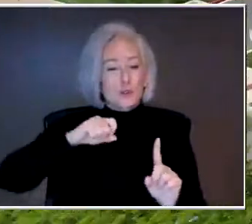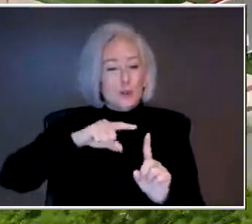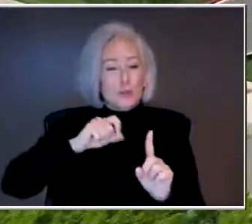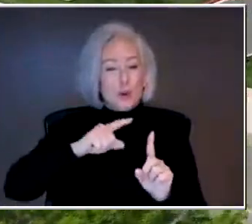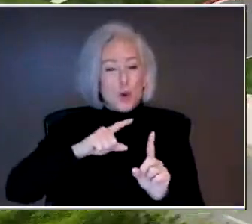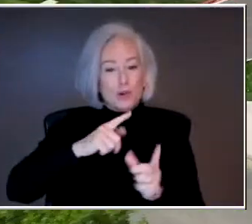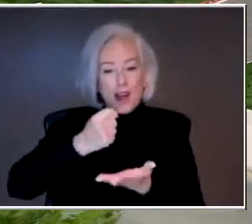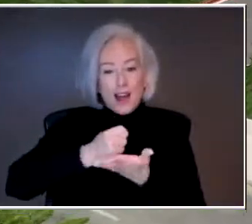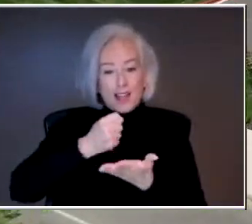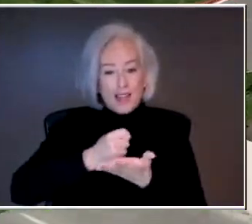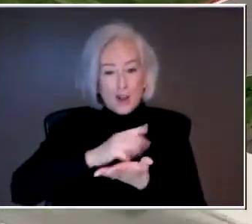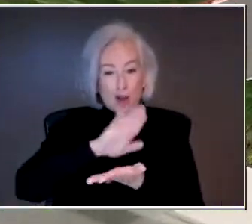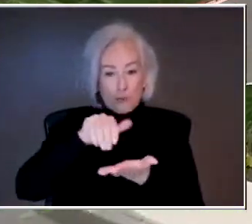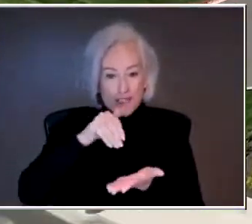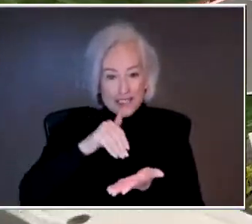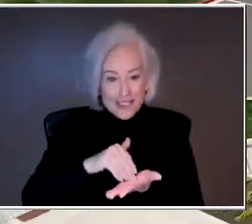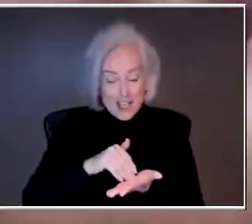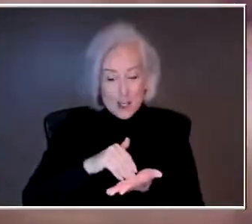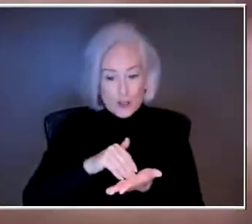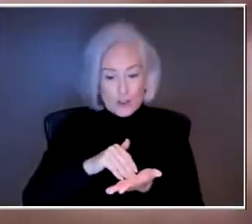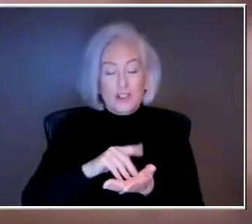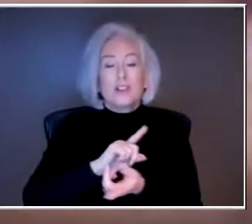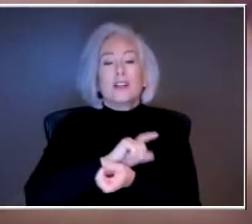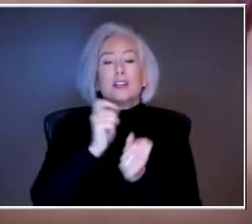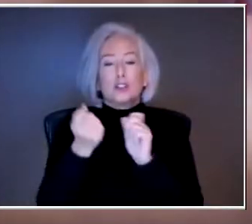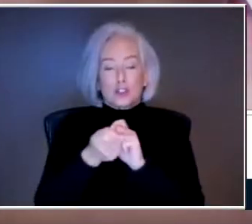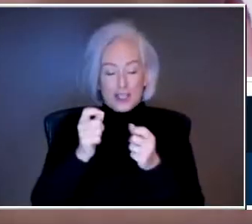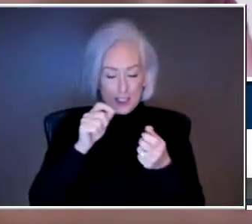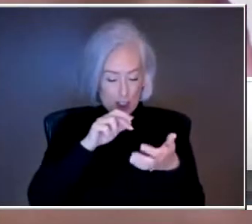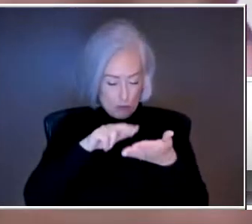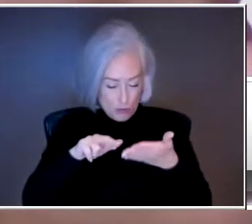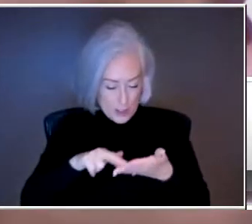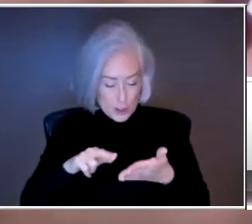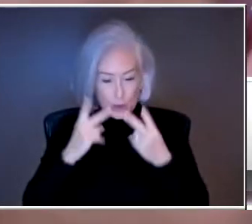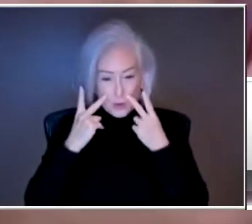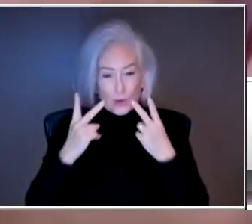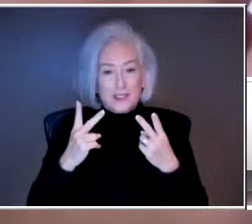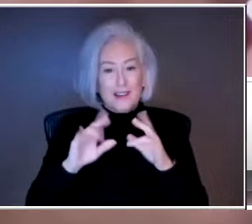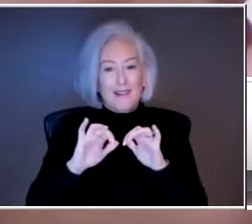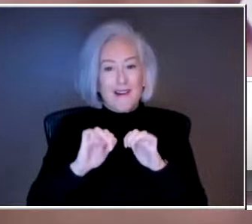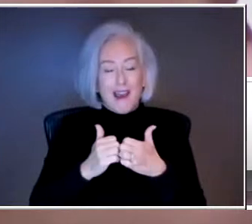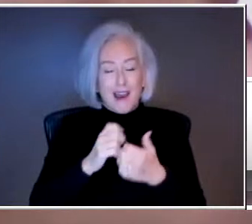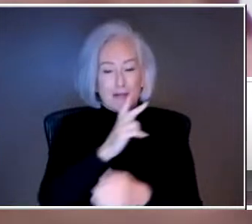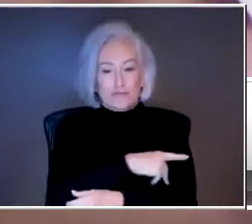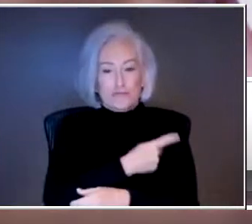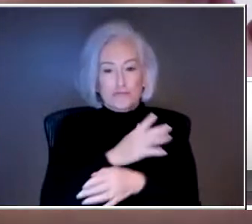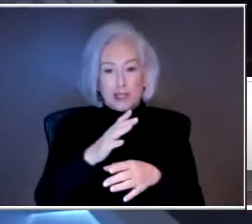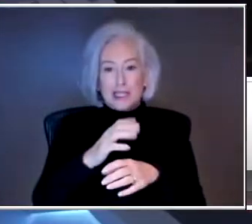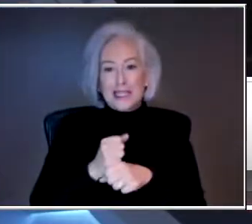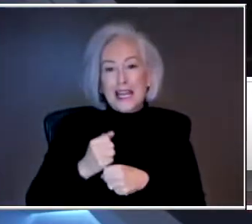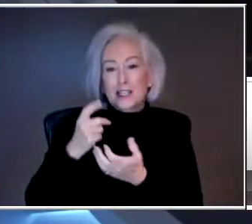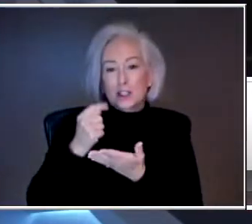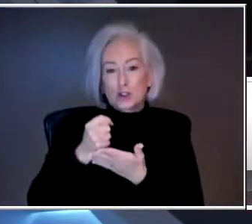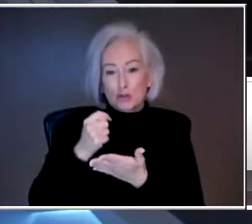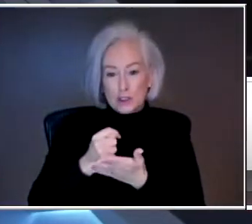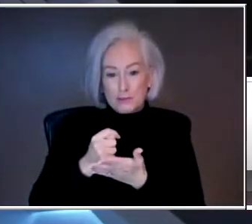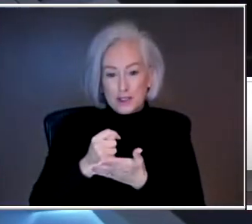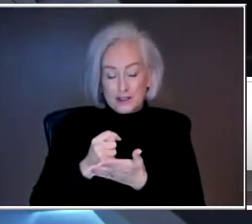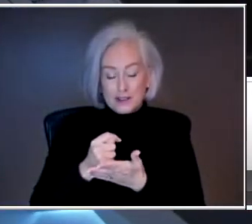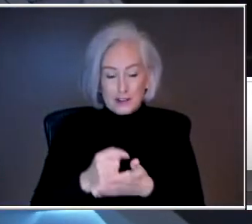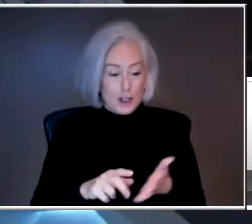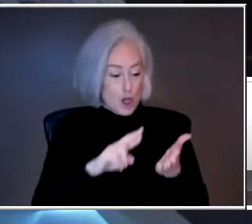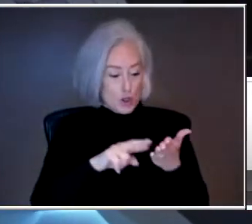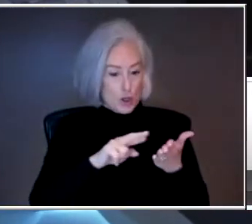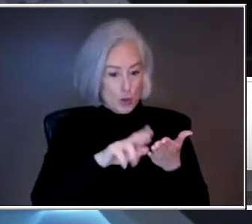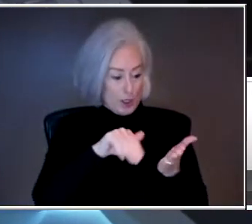how patients get radiation treatment. The University of Kansas Medical Center is partnering with IBA, the company that